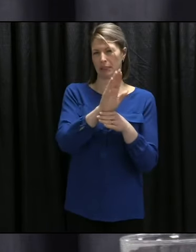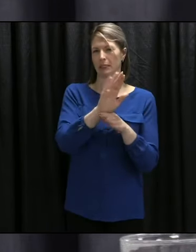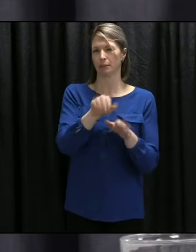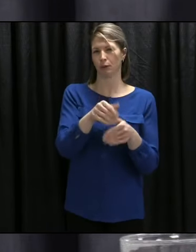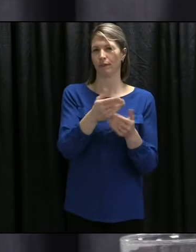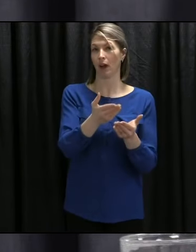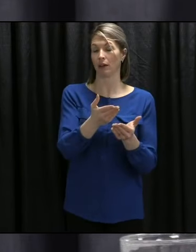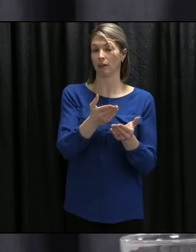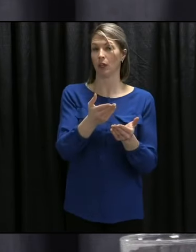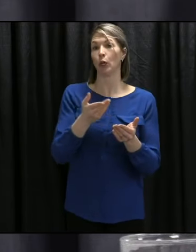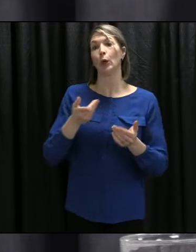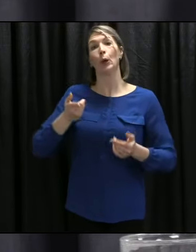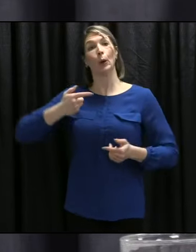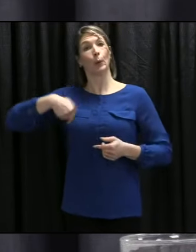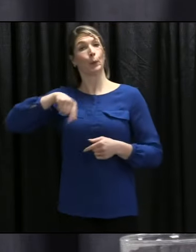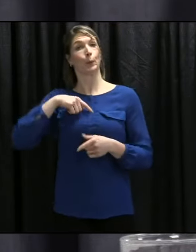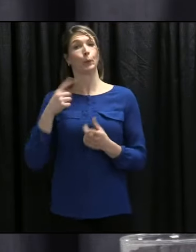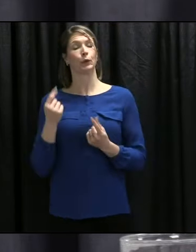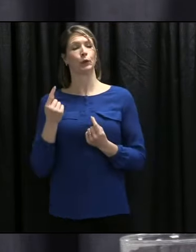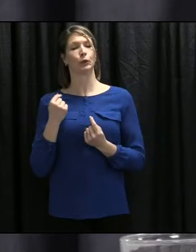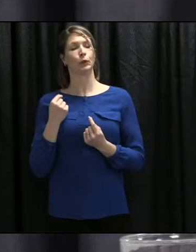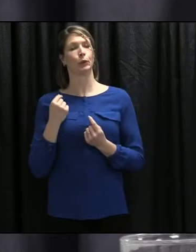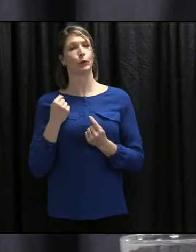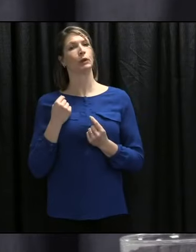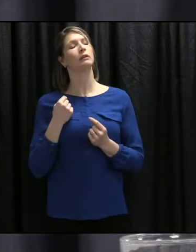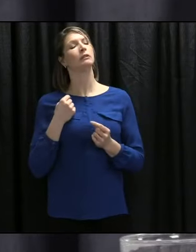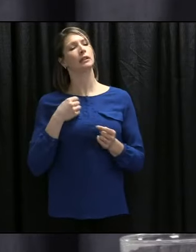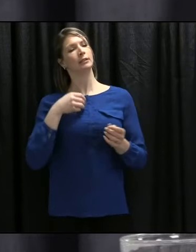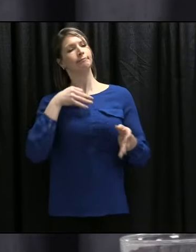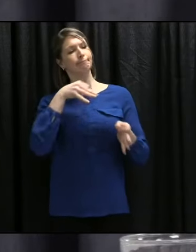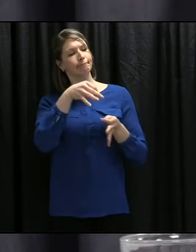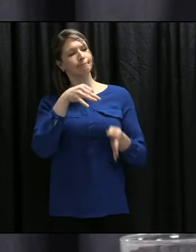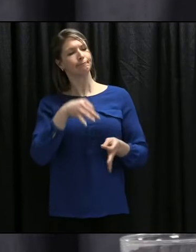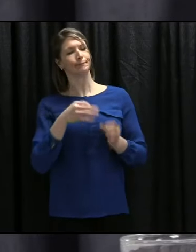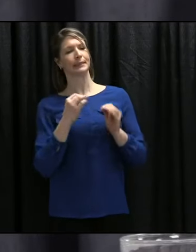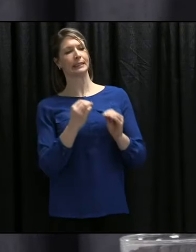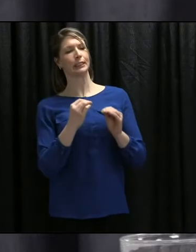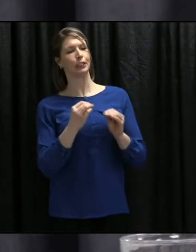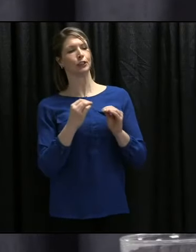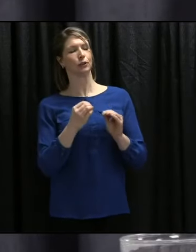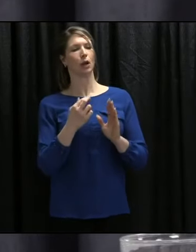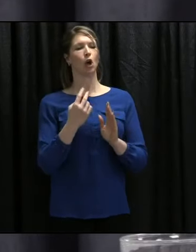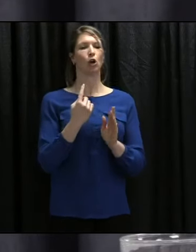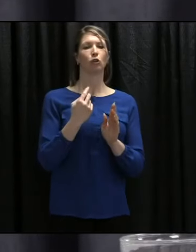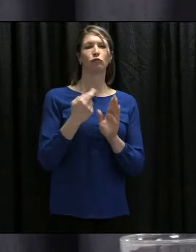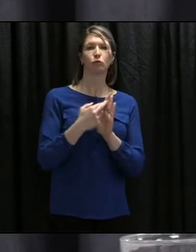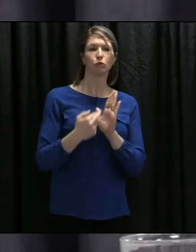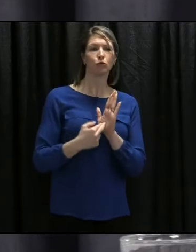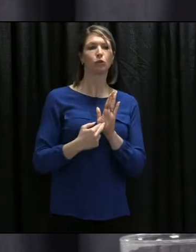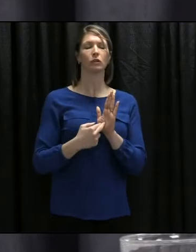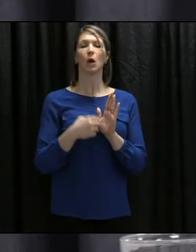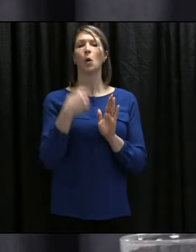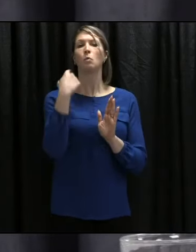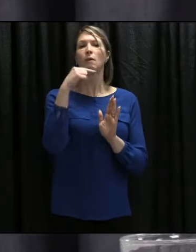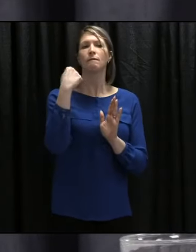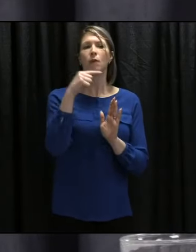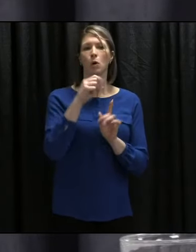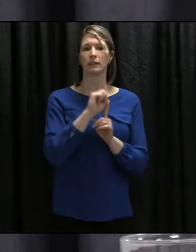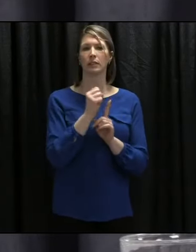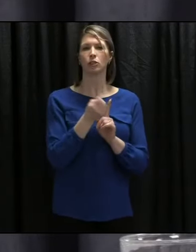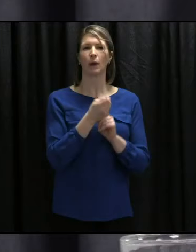with guidelines and protocols for residents in personal care, for example, who may need